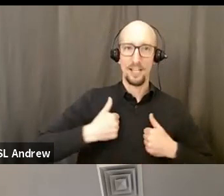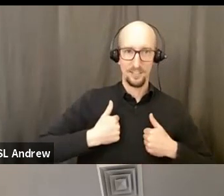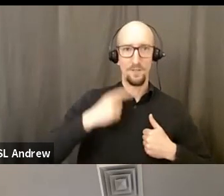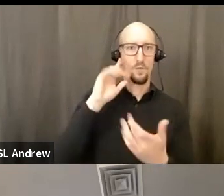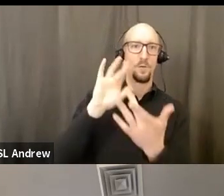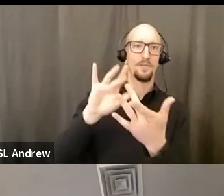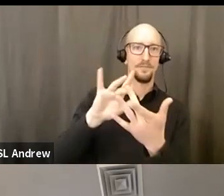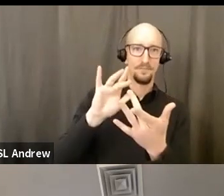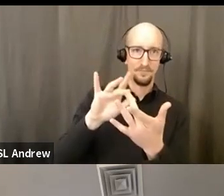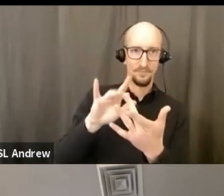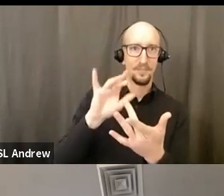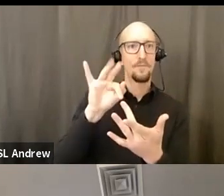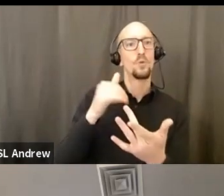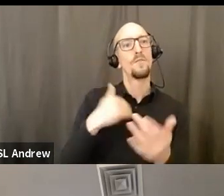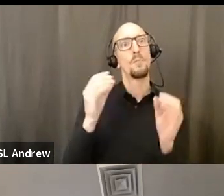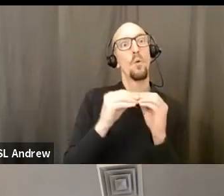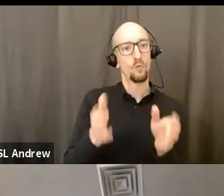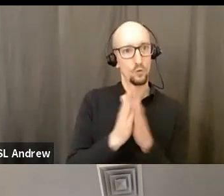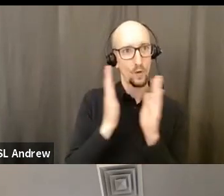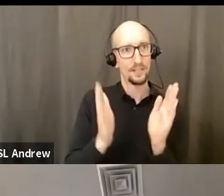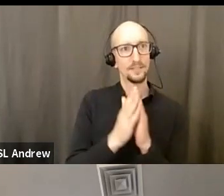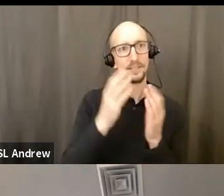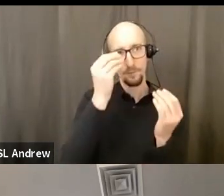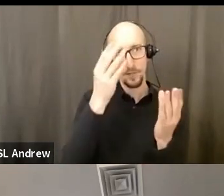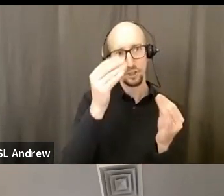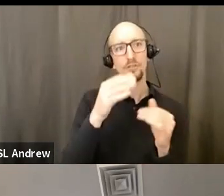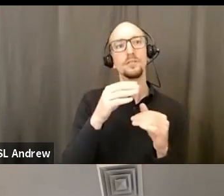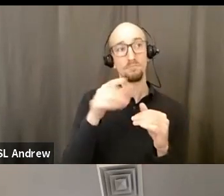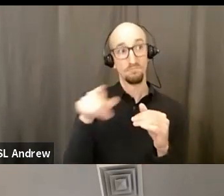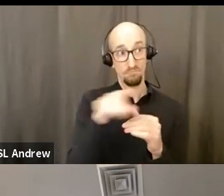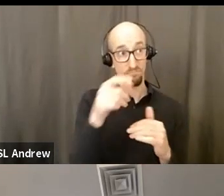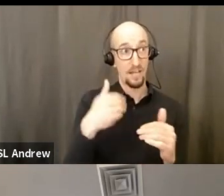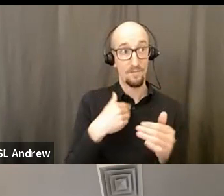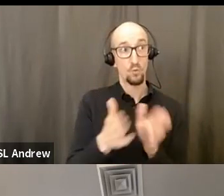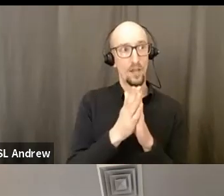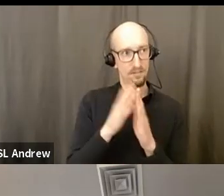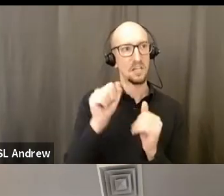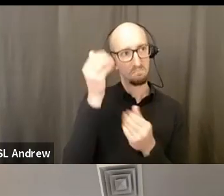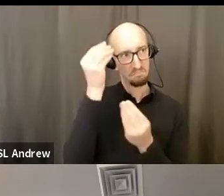are additional requests that folks may want to make.